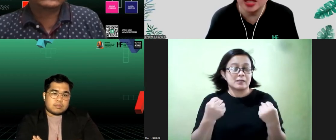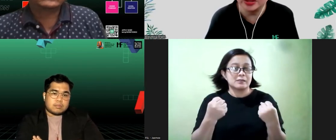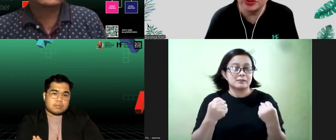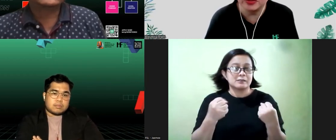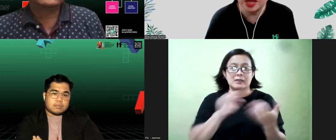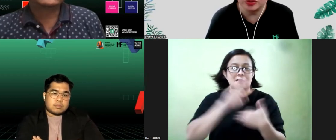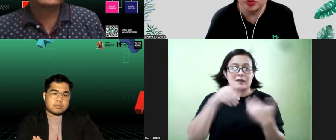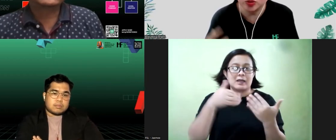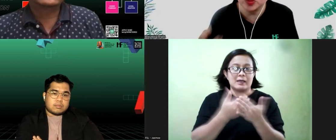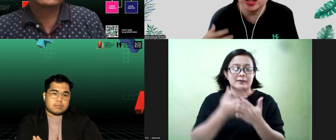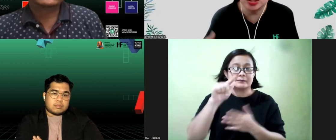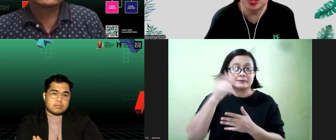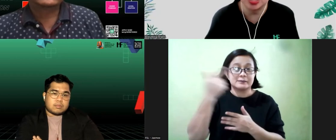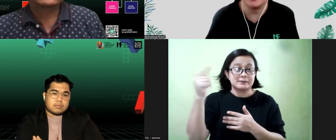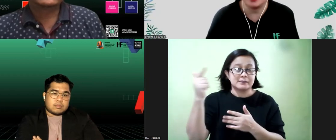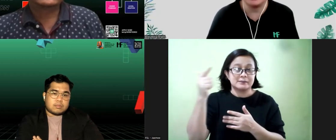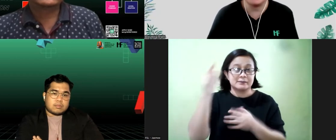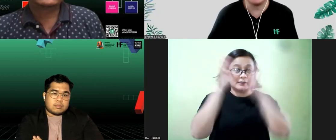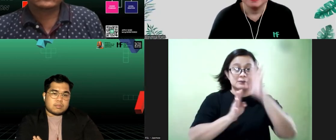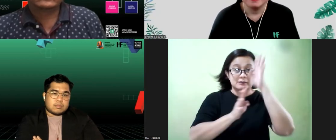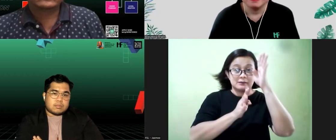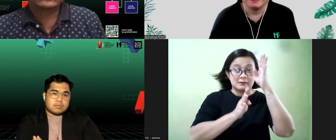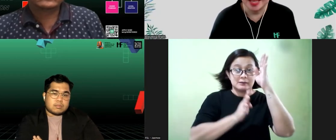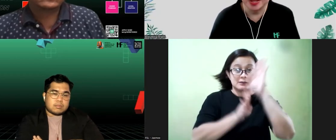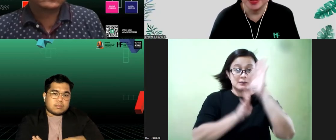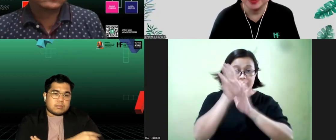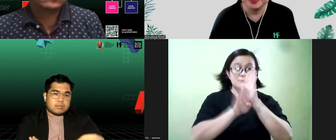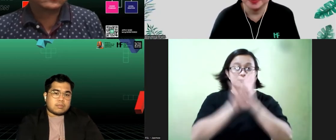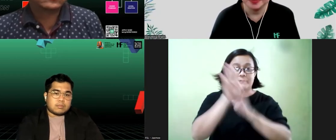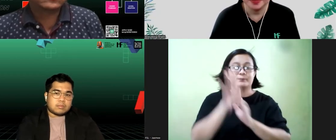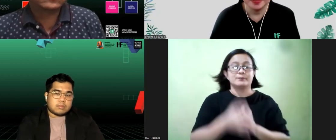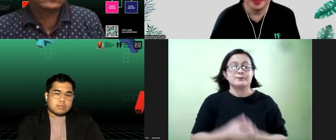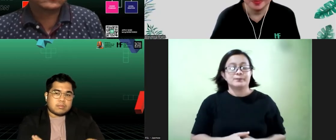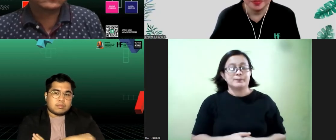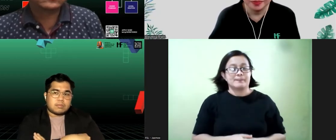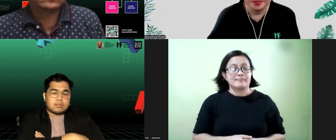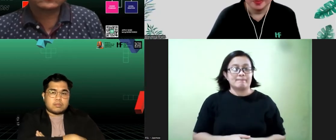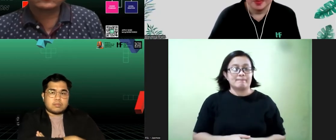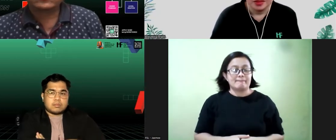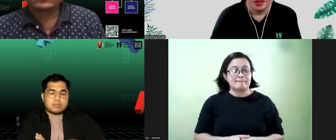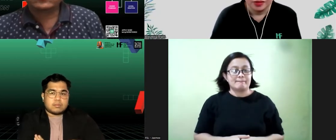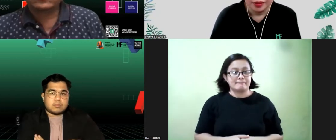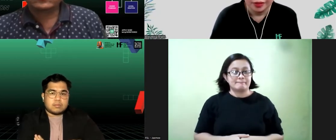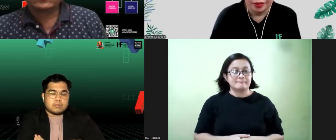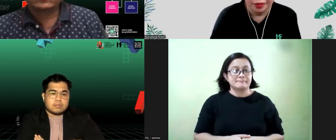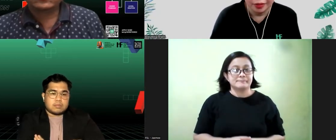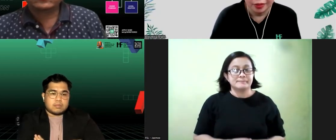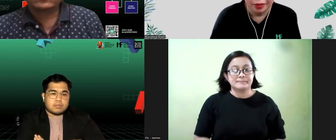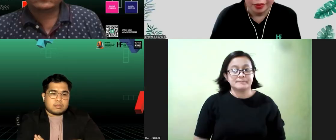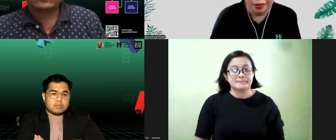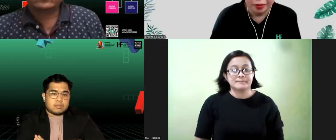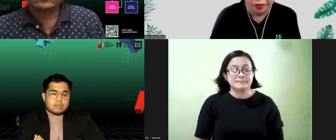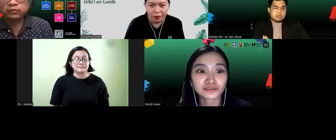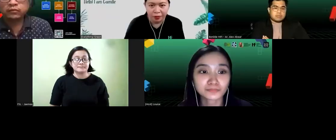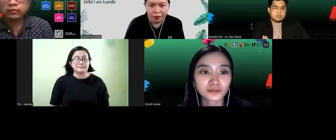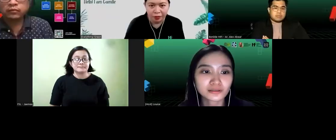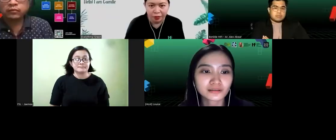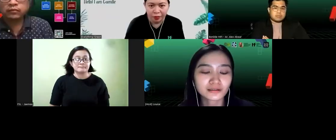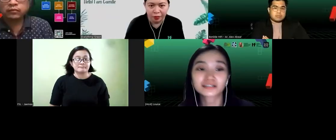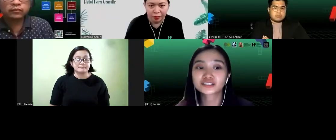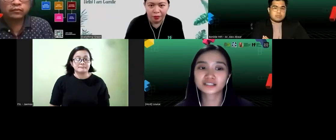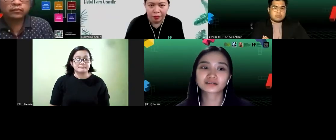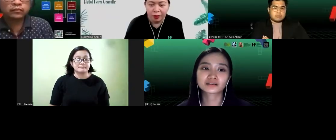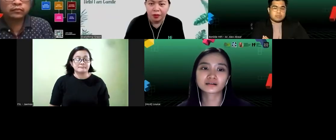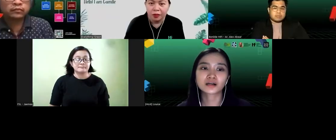to really greenovate those through research and development. We have question to here, Miss Camille and Architect and Sir